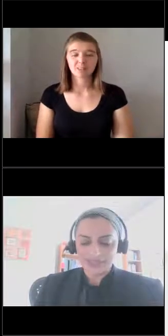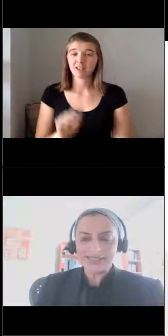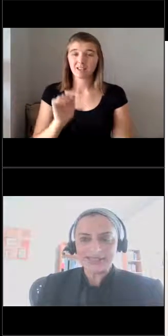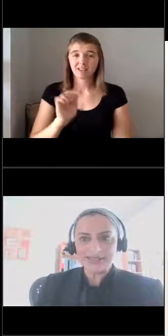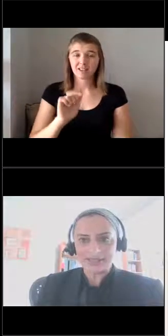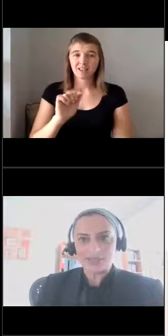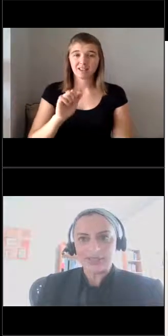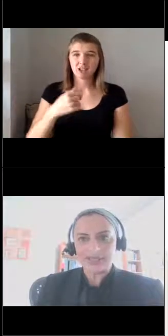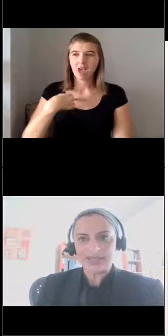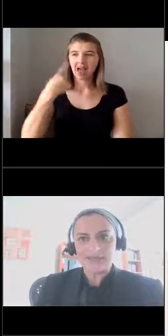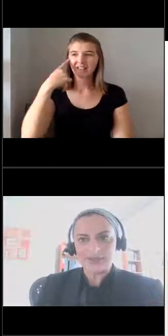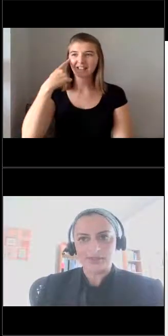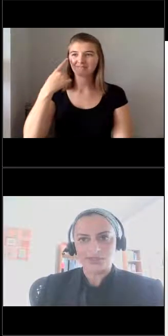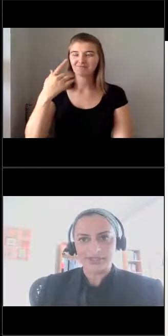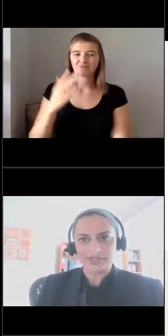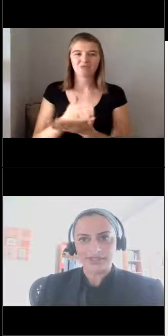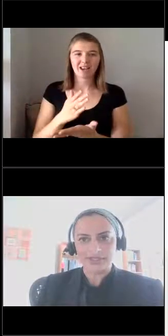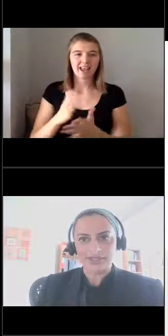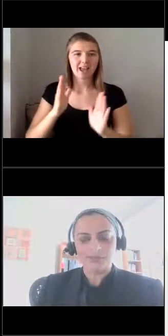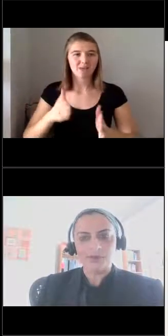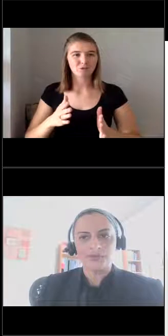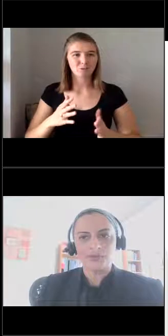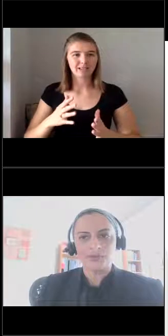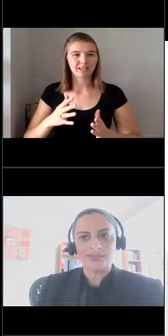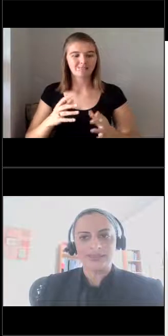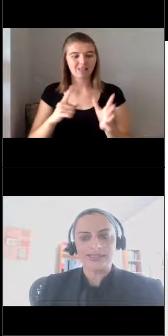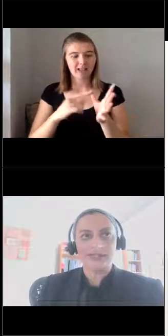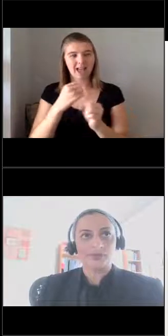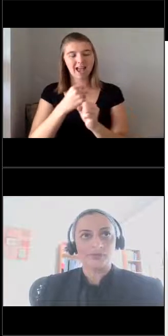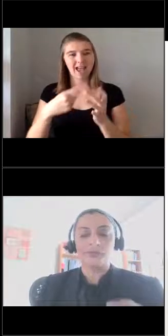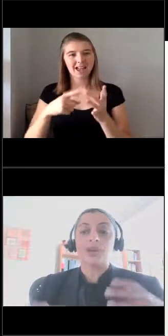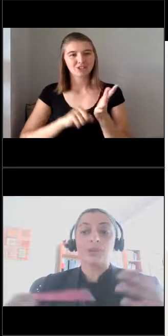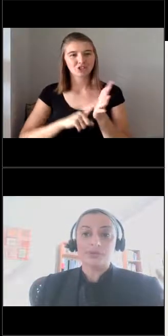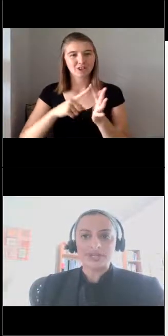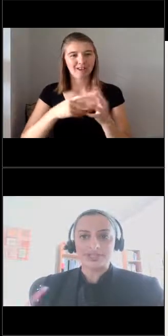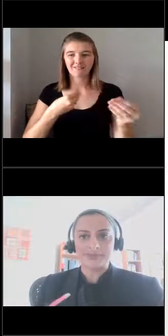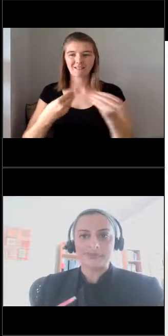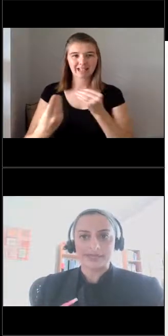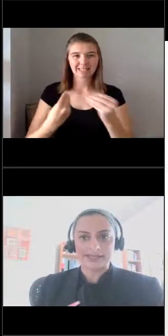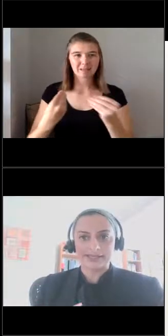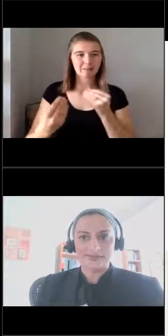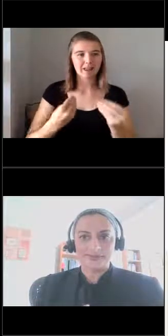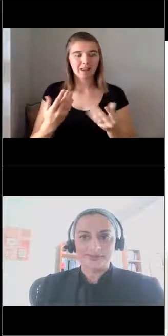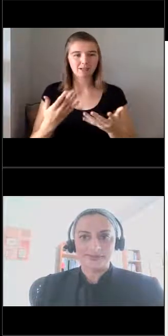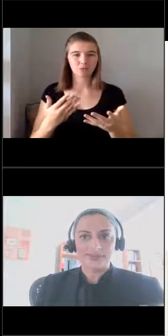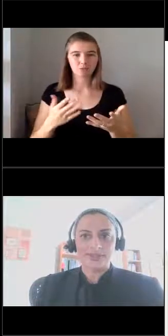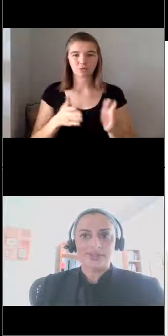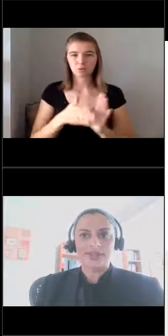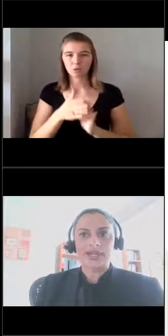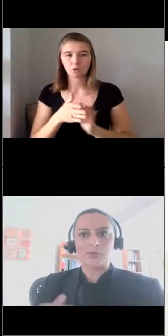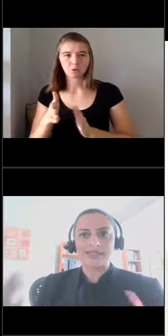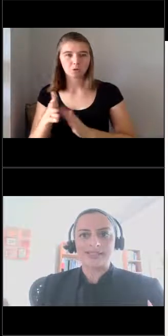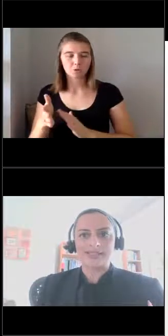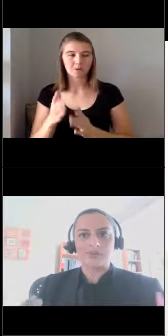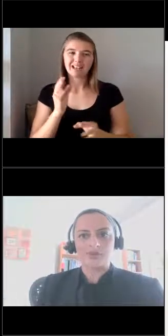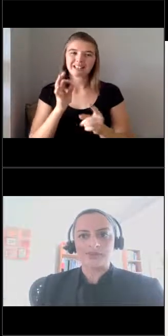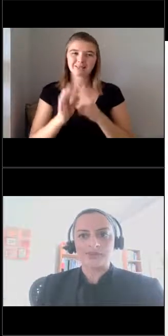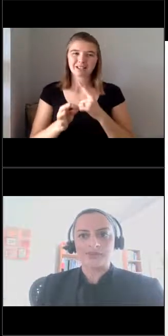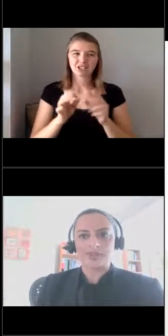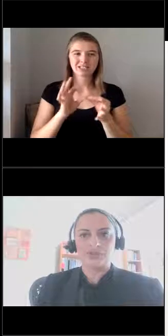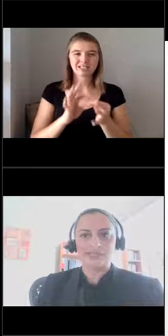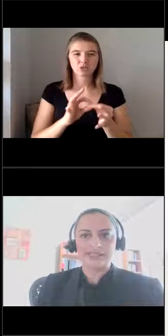the agility that we need to have as an organization, both from an organization, from an operations perspective. So how we set